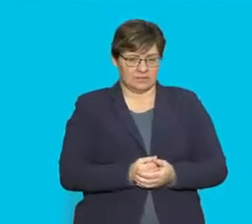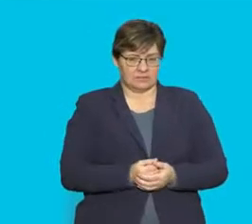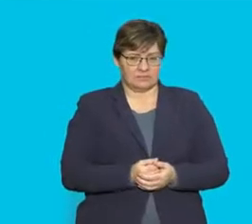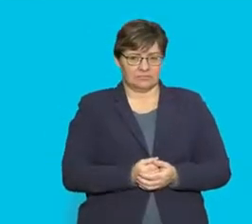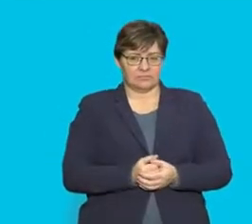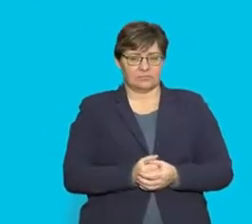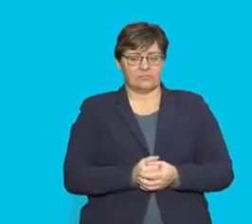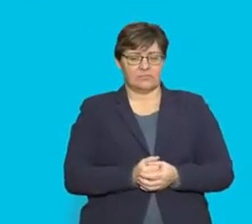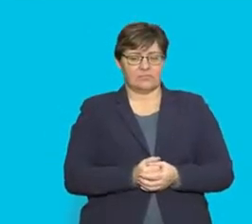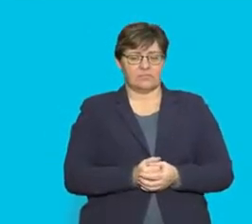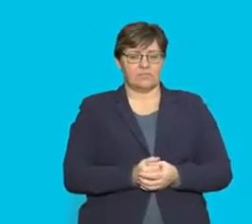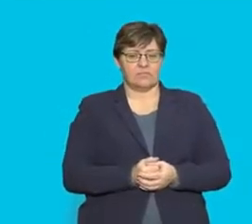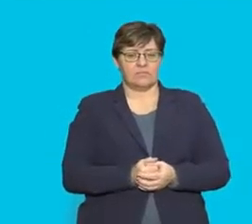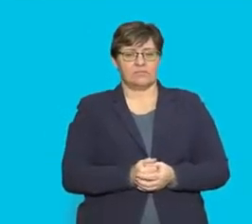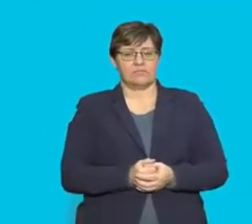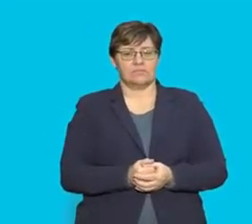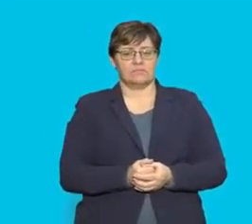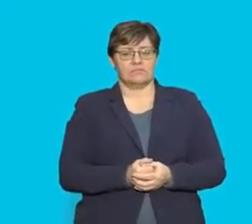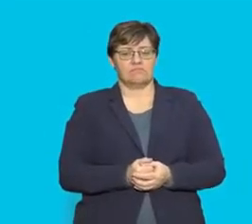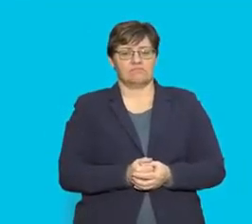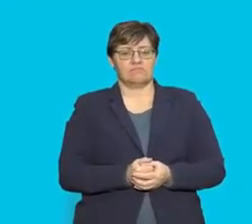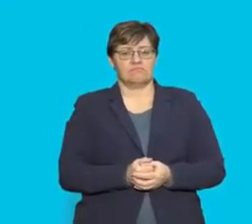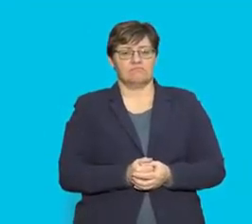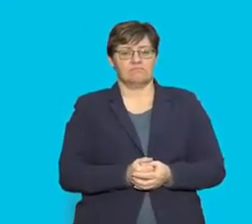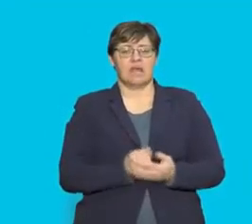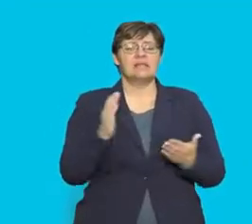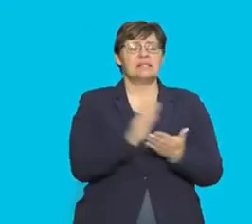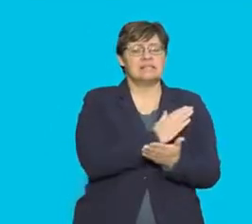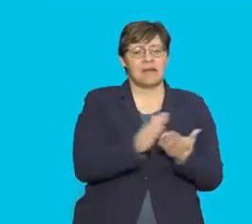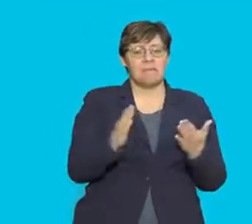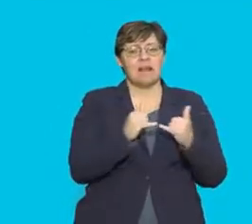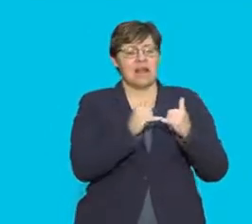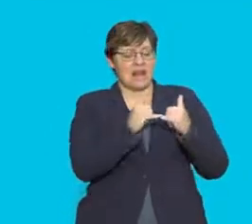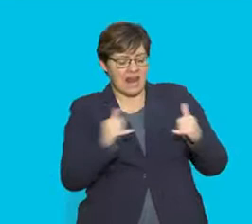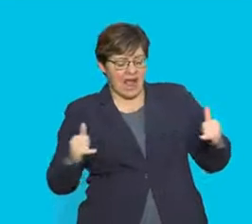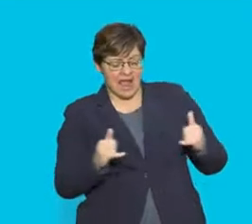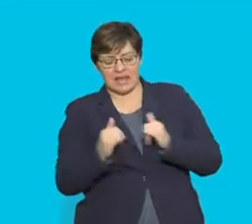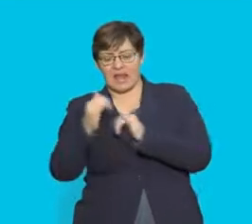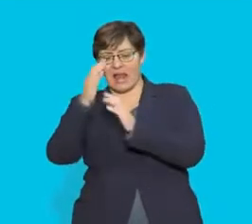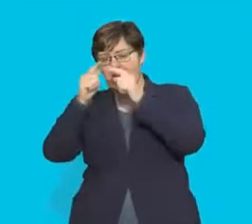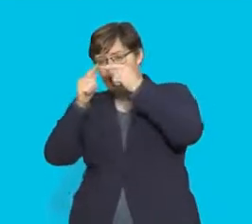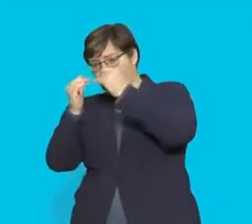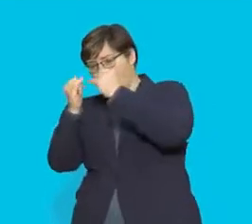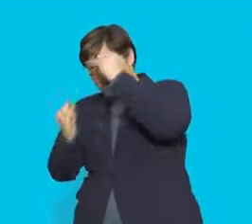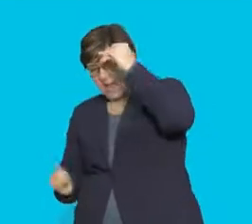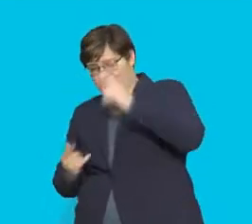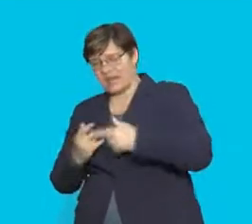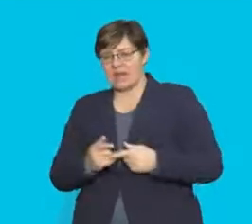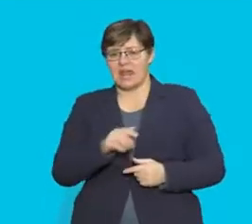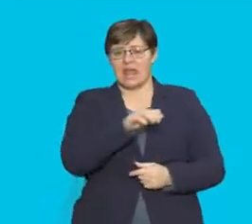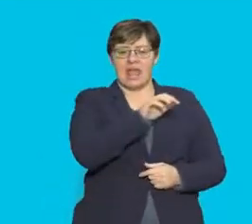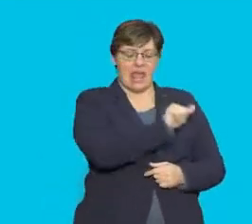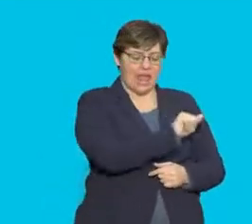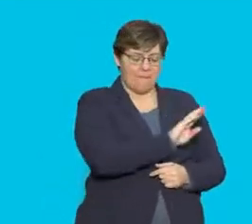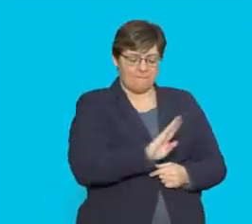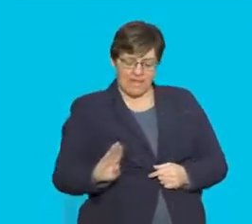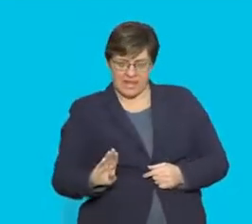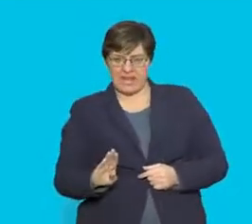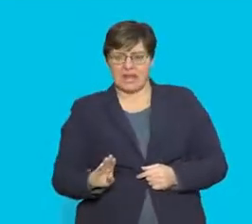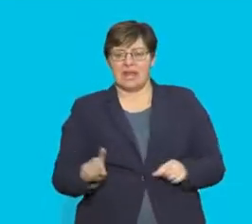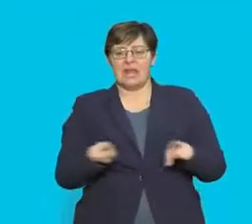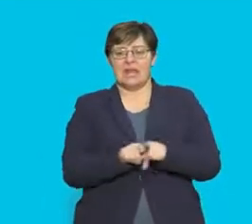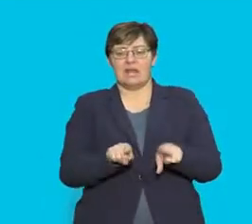If I have also certain lines being equal to other lines, right? A, B, this is a length,